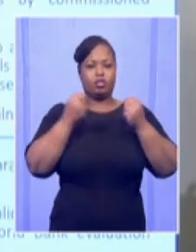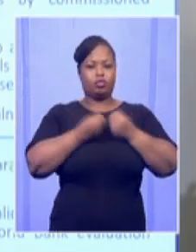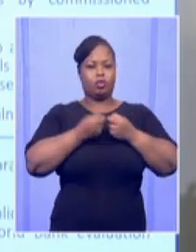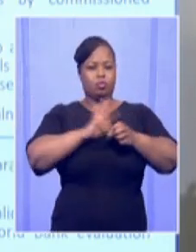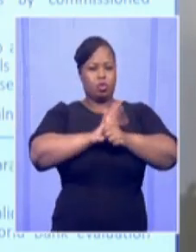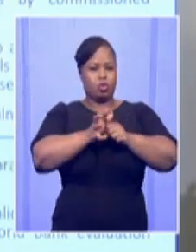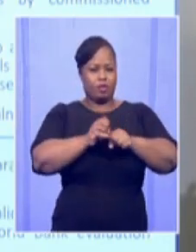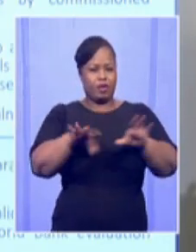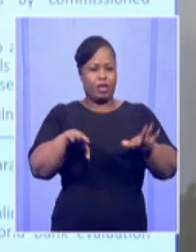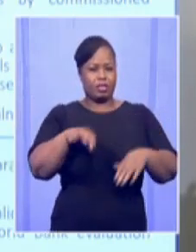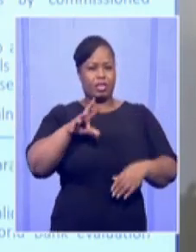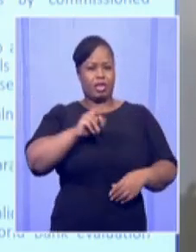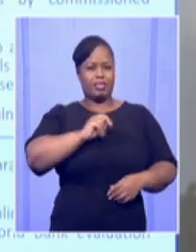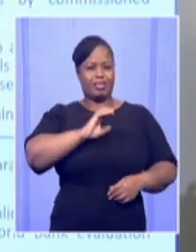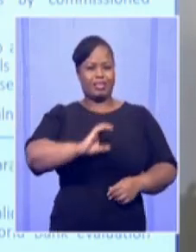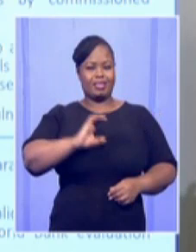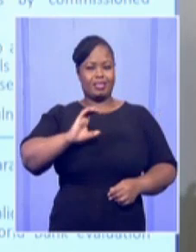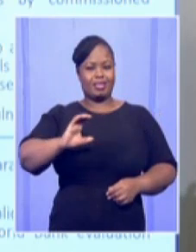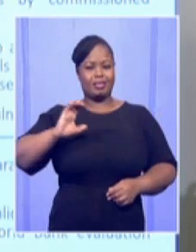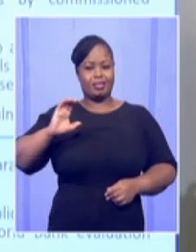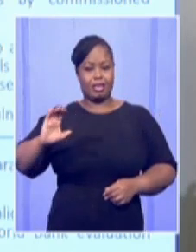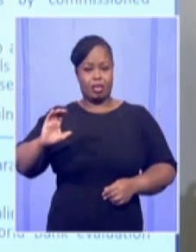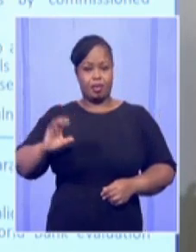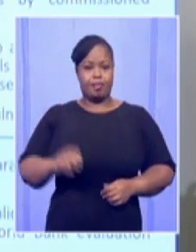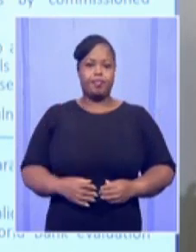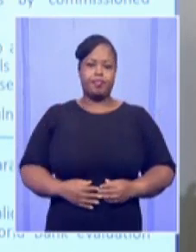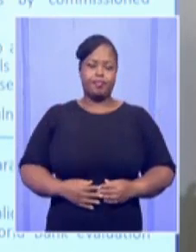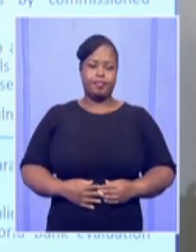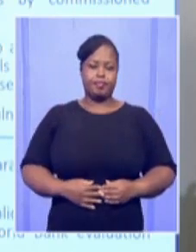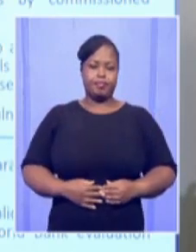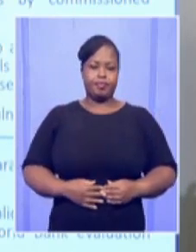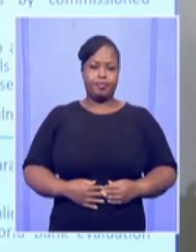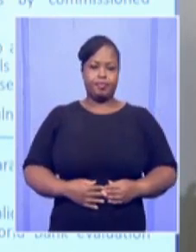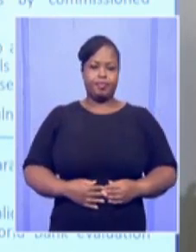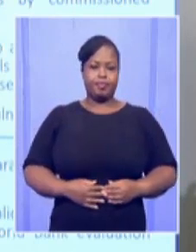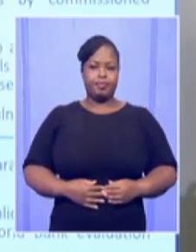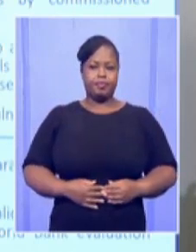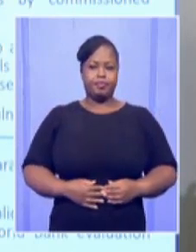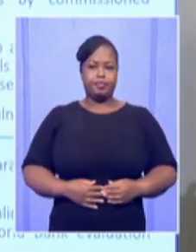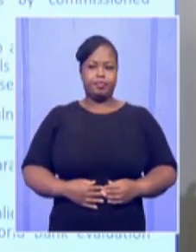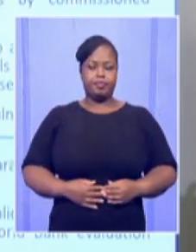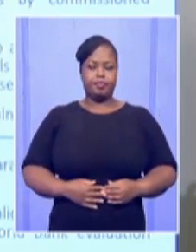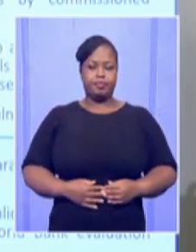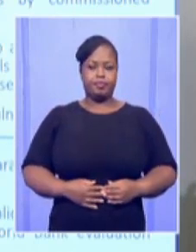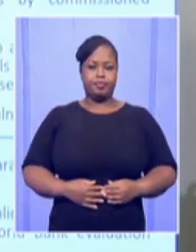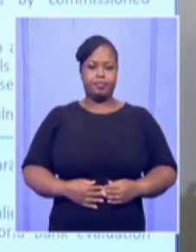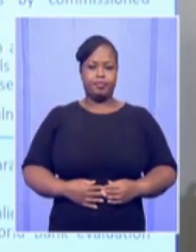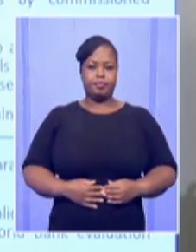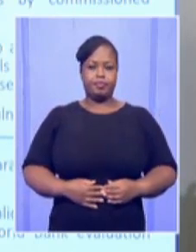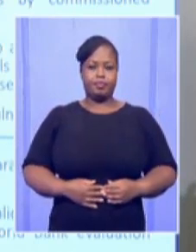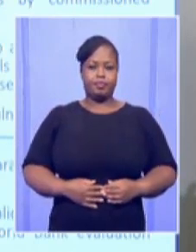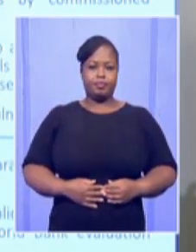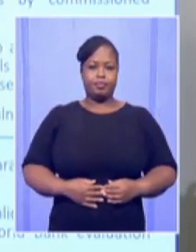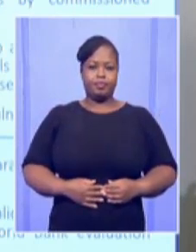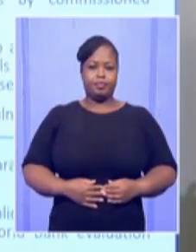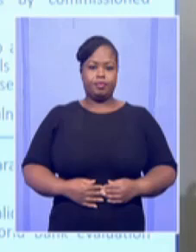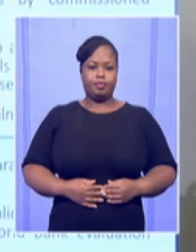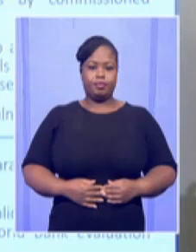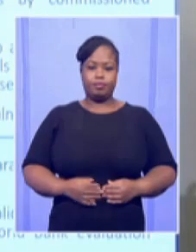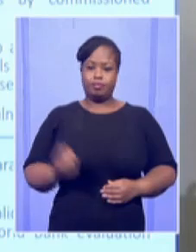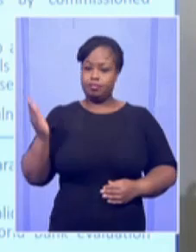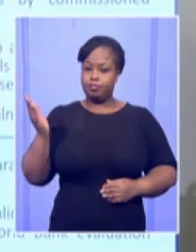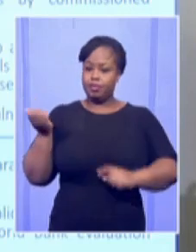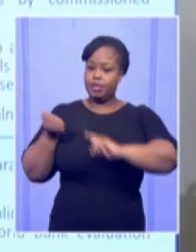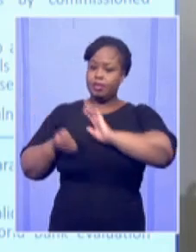Virus Command Council, where it received support. And then let's go to the next slide,